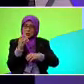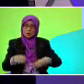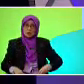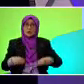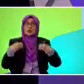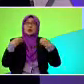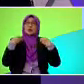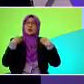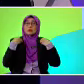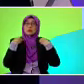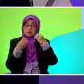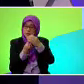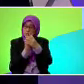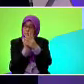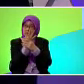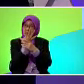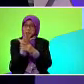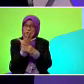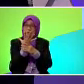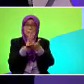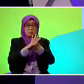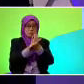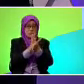metabolize in the milk and makes the milk become